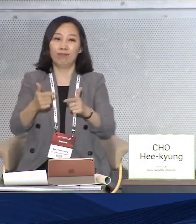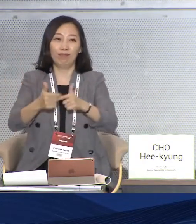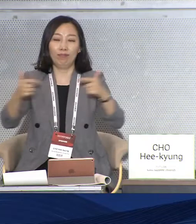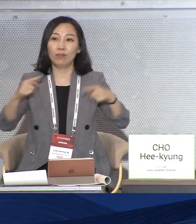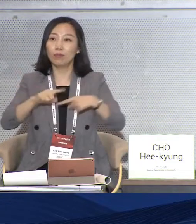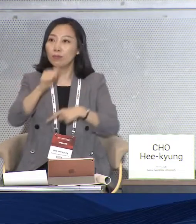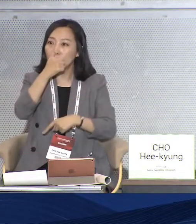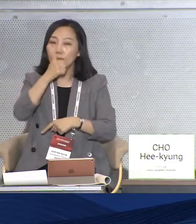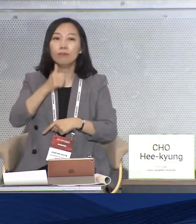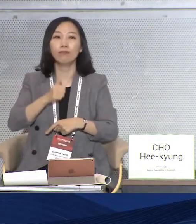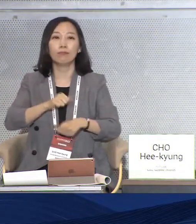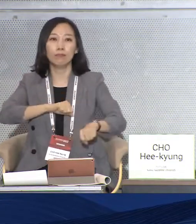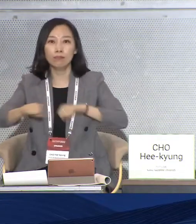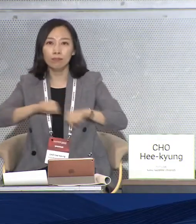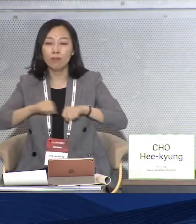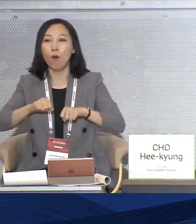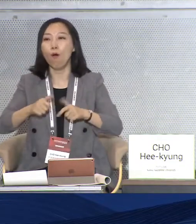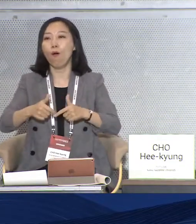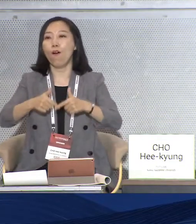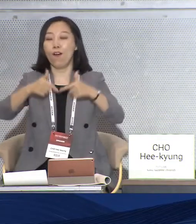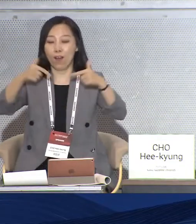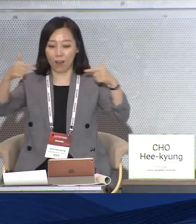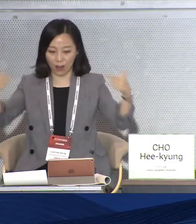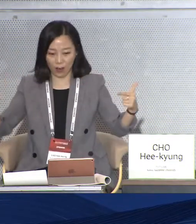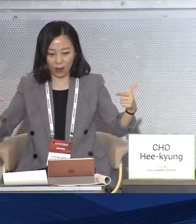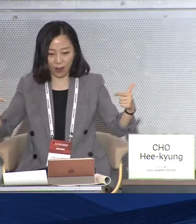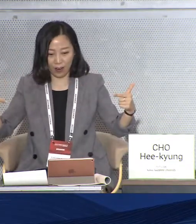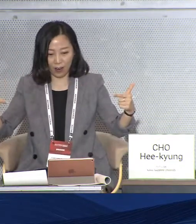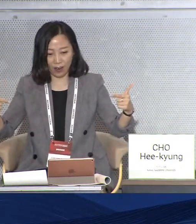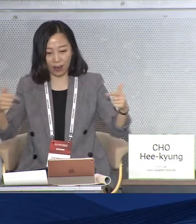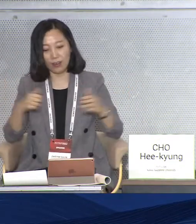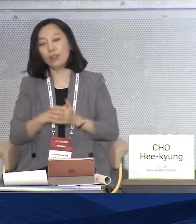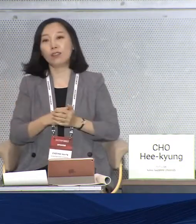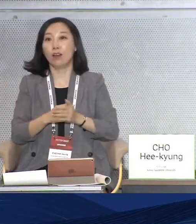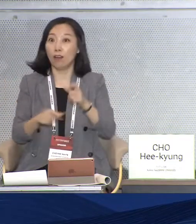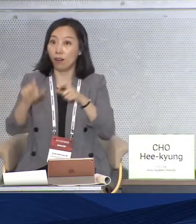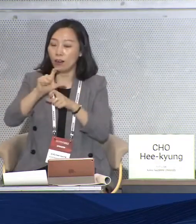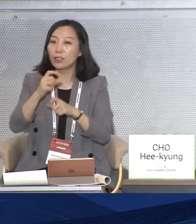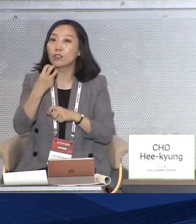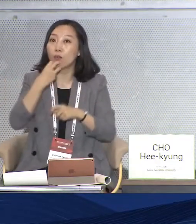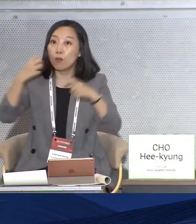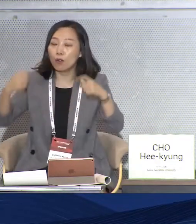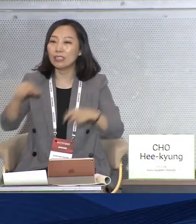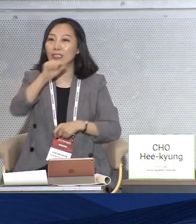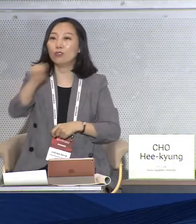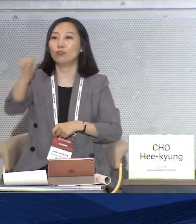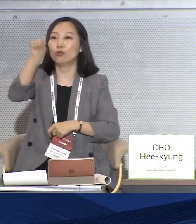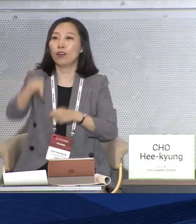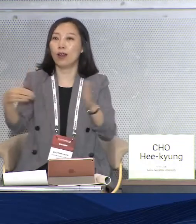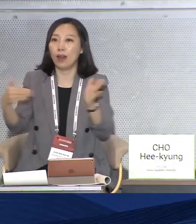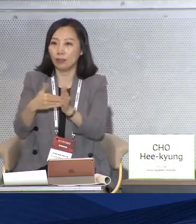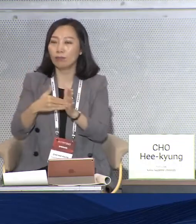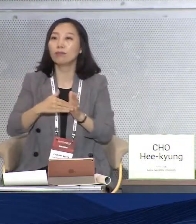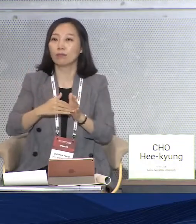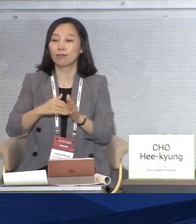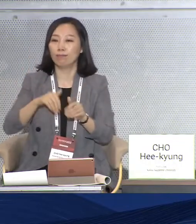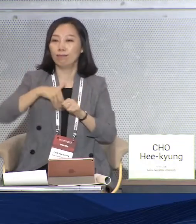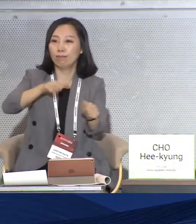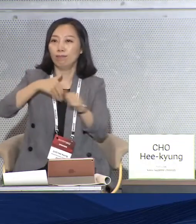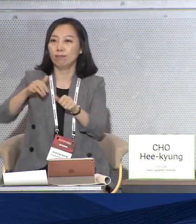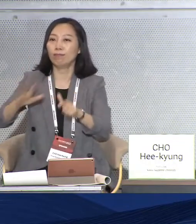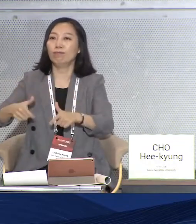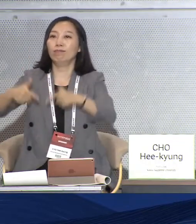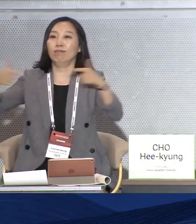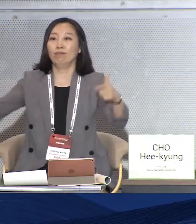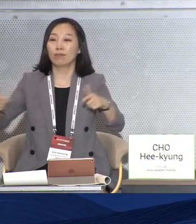have 197 sign language interpretation centers. Now we have more than 200. So that